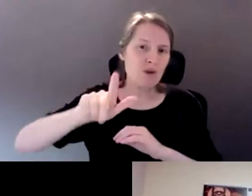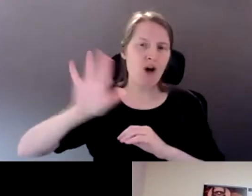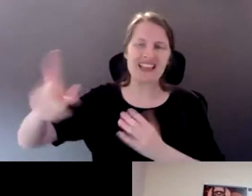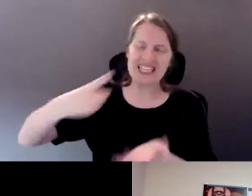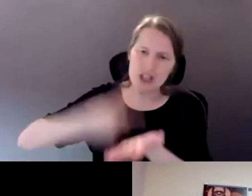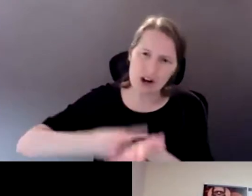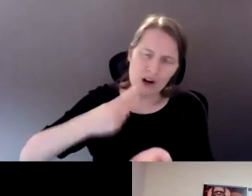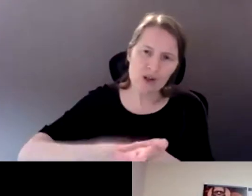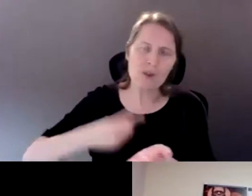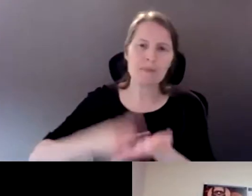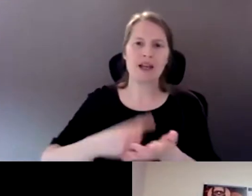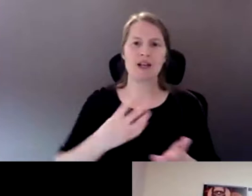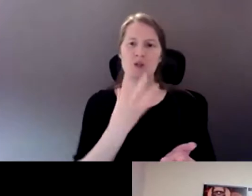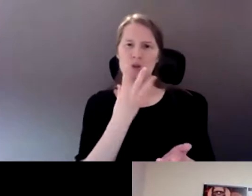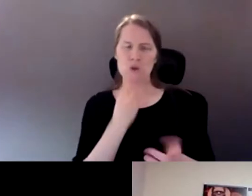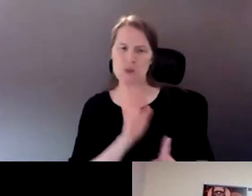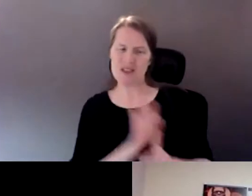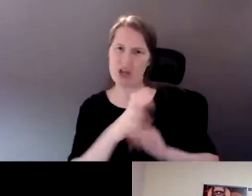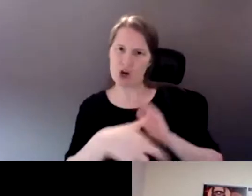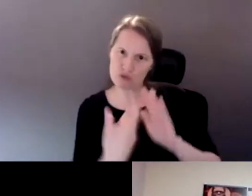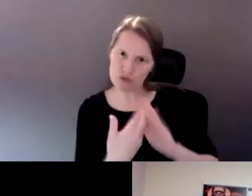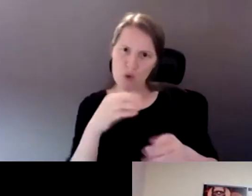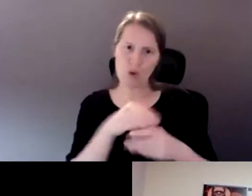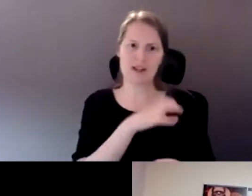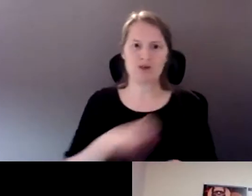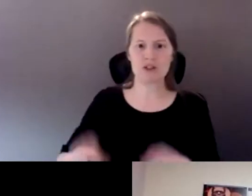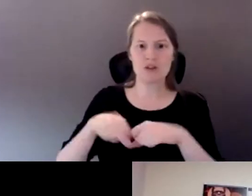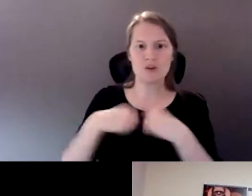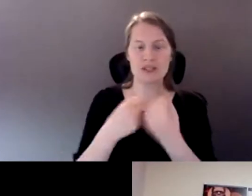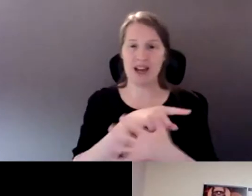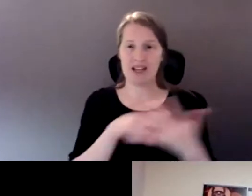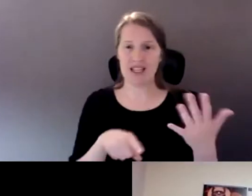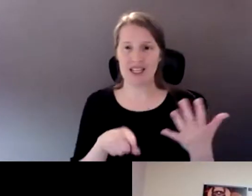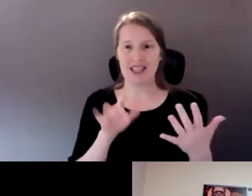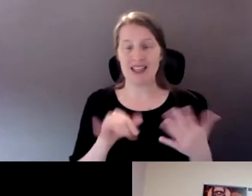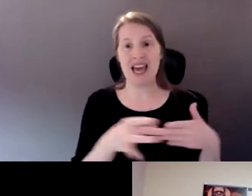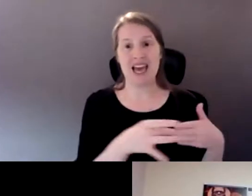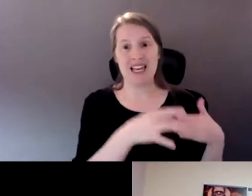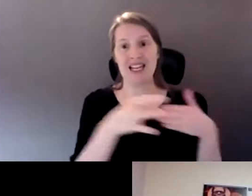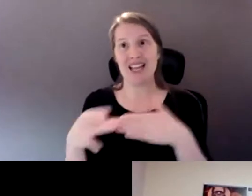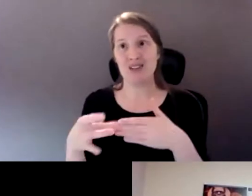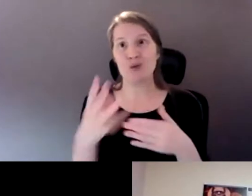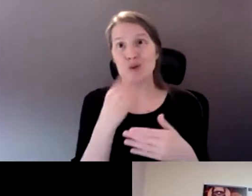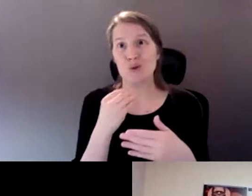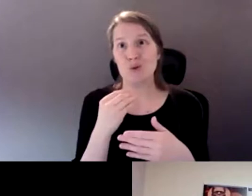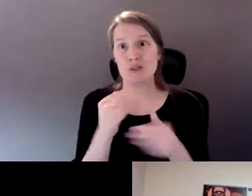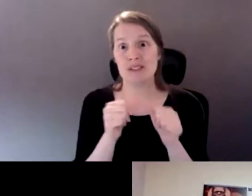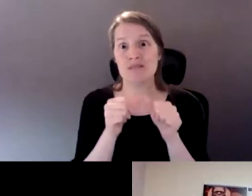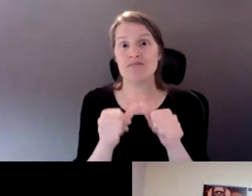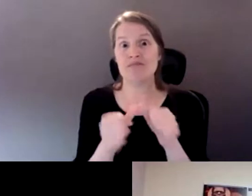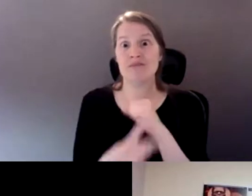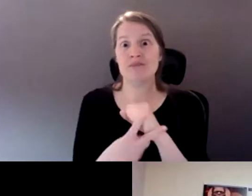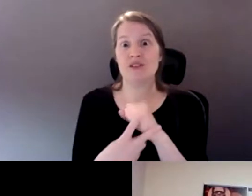the role that Jews play in Christian society is what led to their preservation as well as to